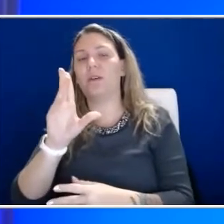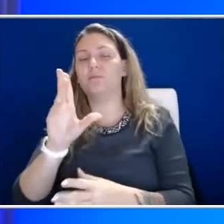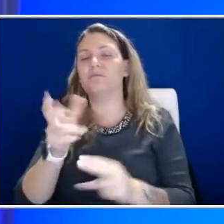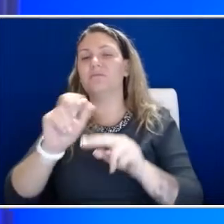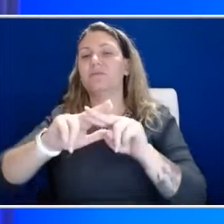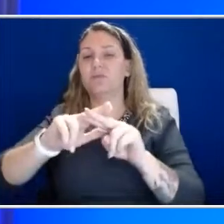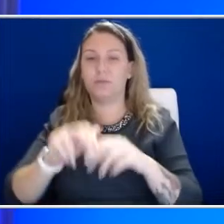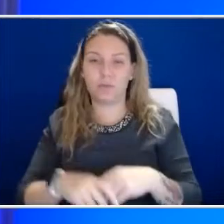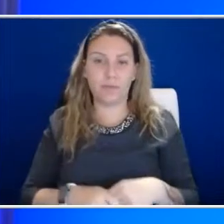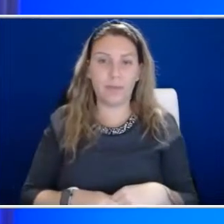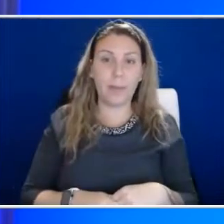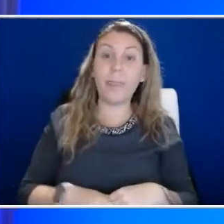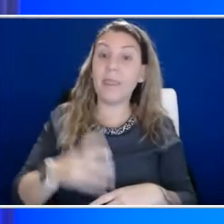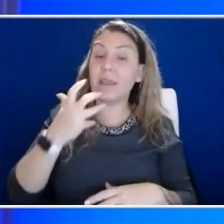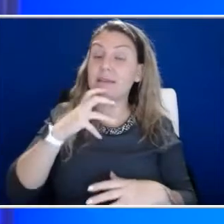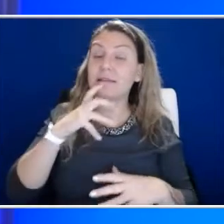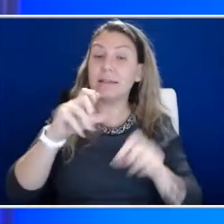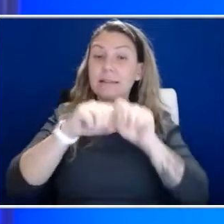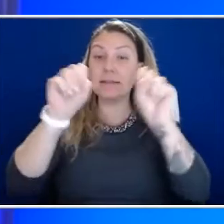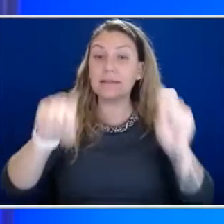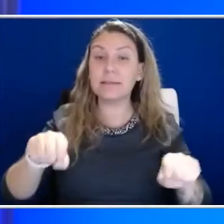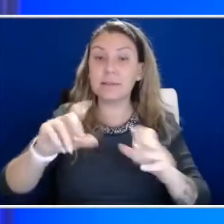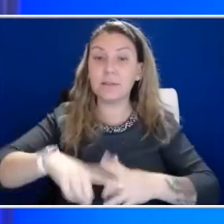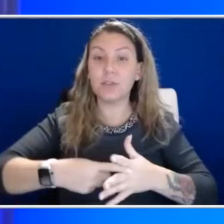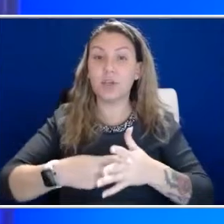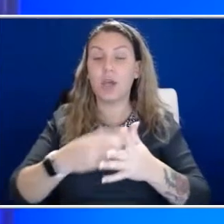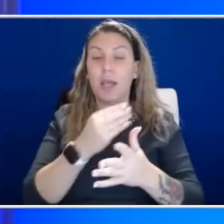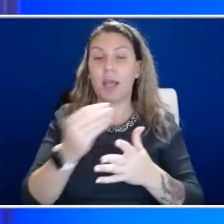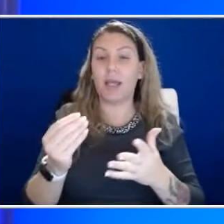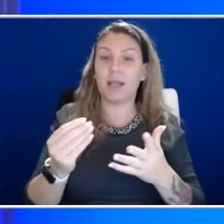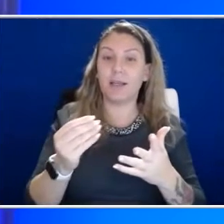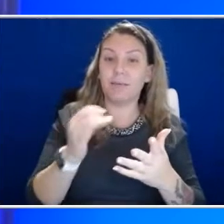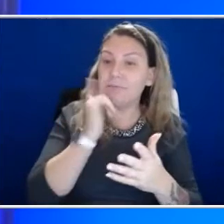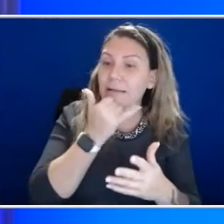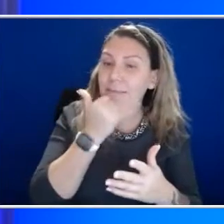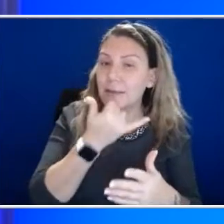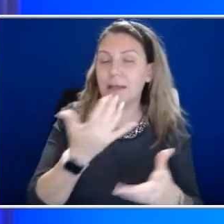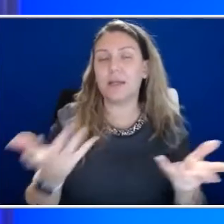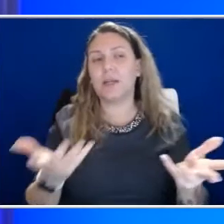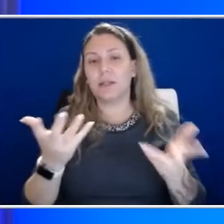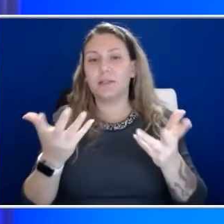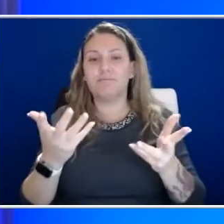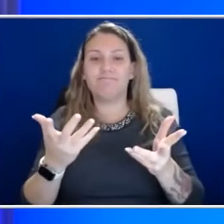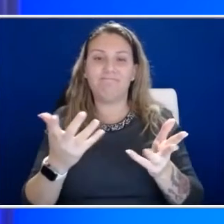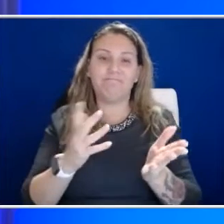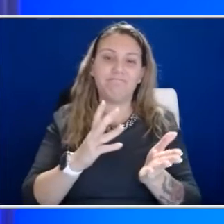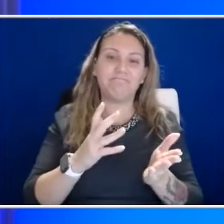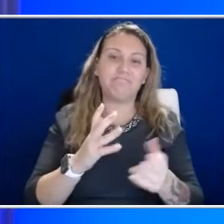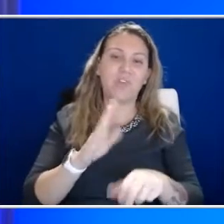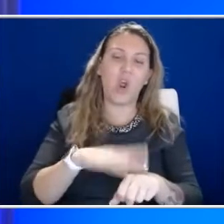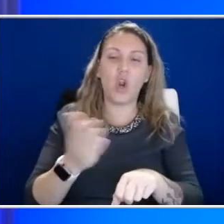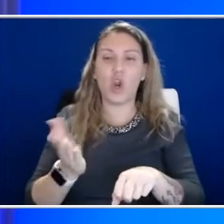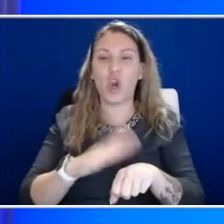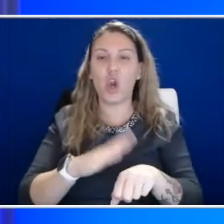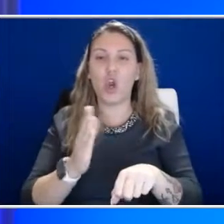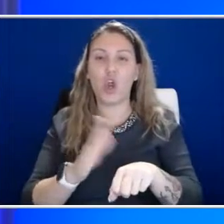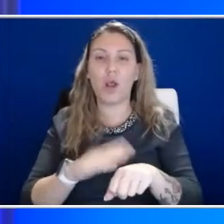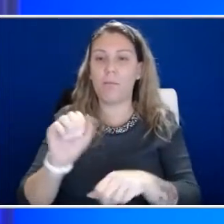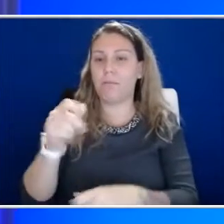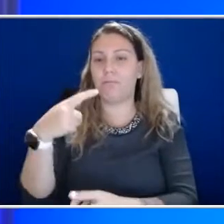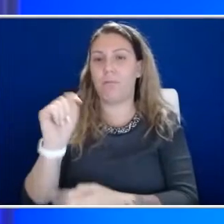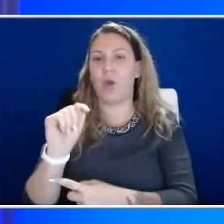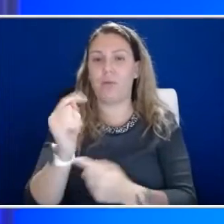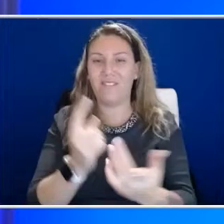the heating systems are restarted and being it faulty, off and on, we see that there will be apartment fires,